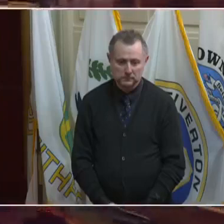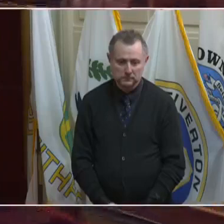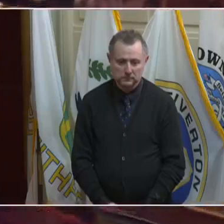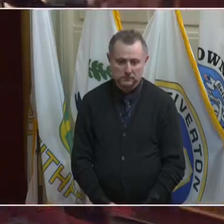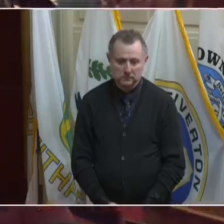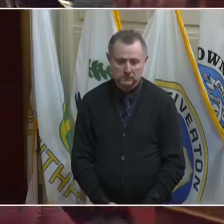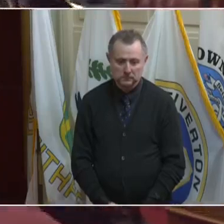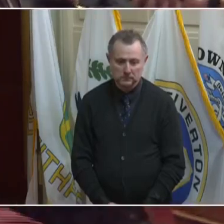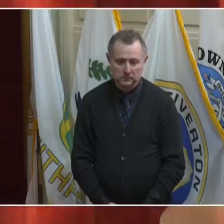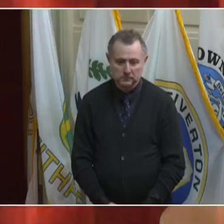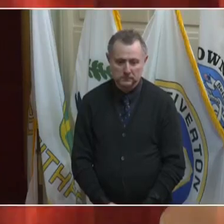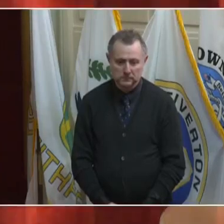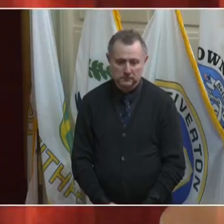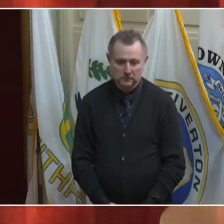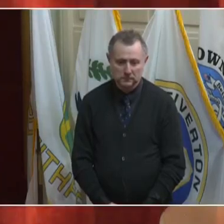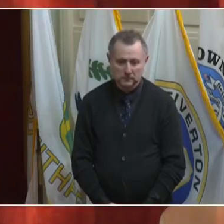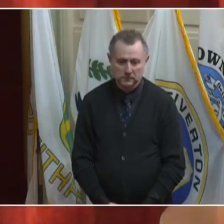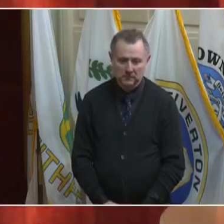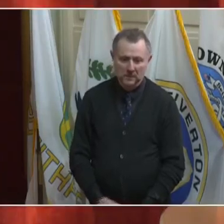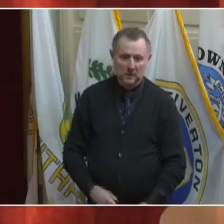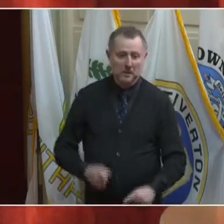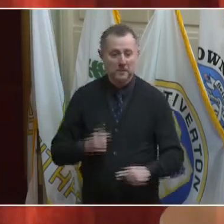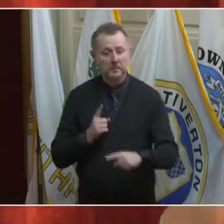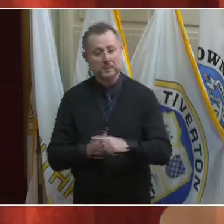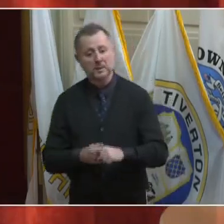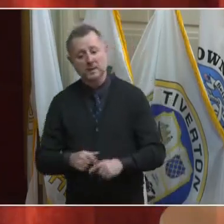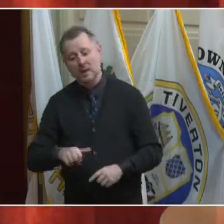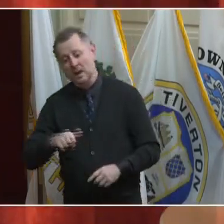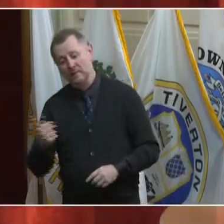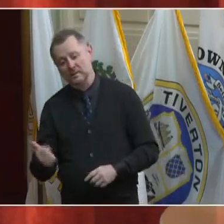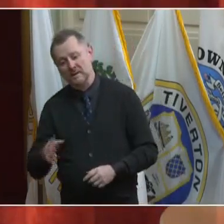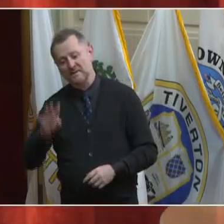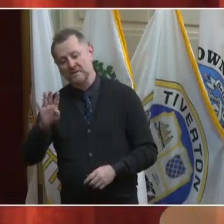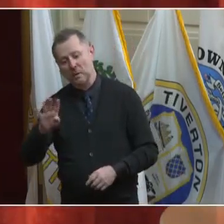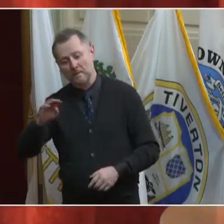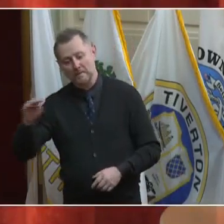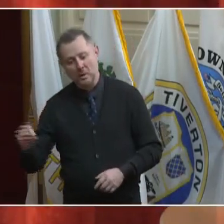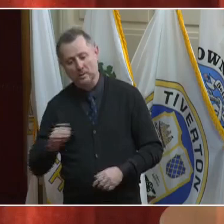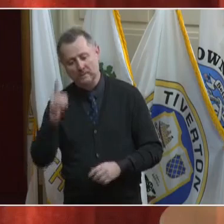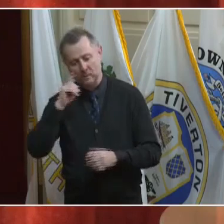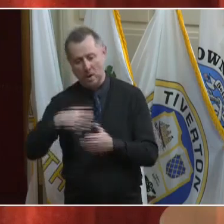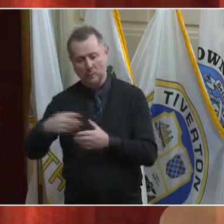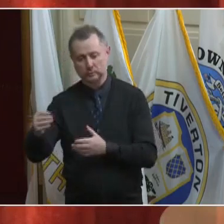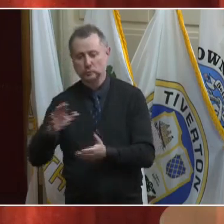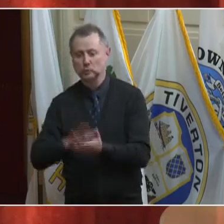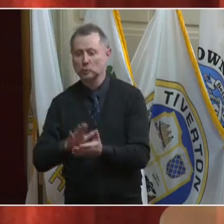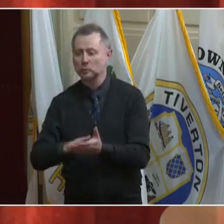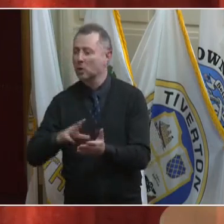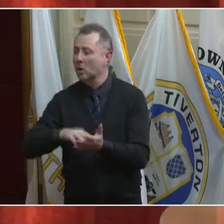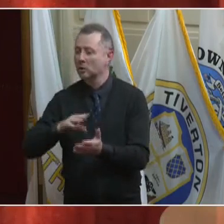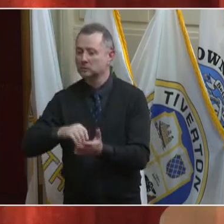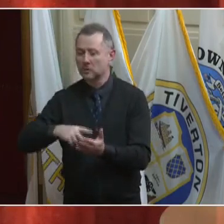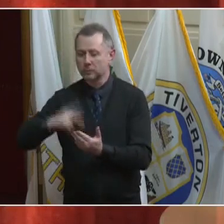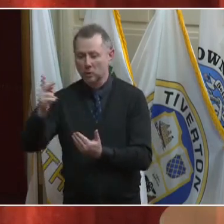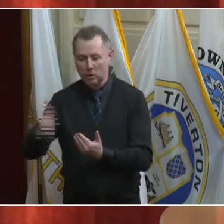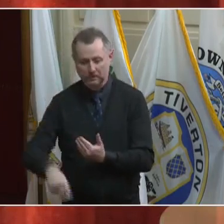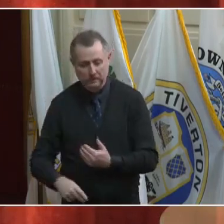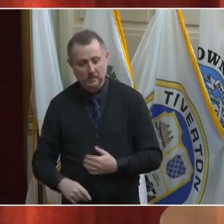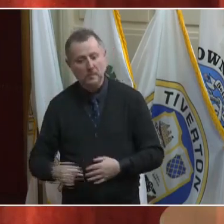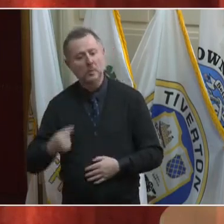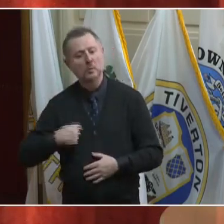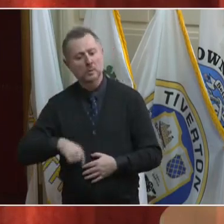And another $4 million for out-of-school learning programs. We will fully fund our multilingual